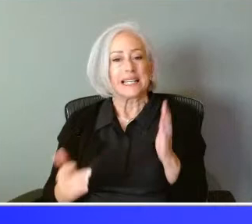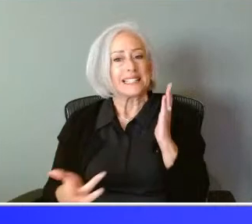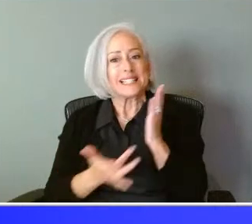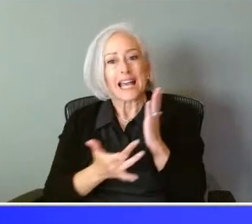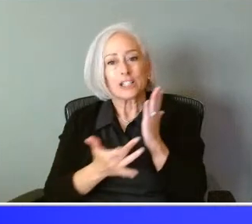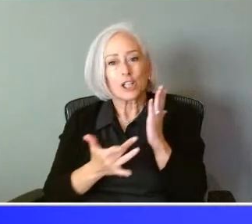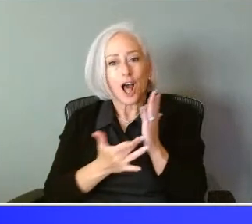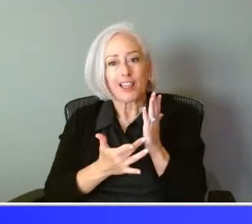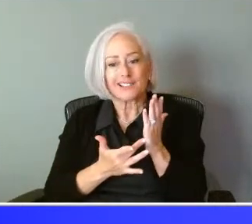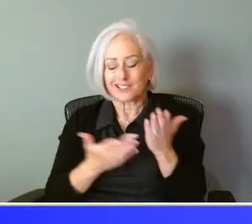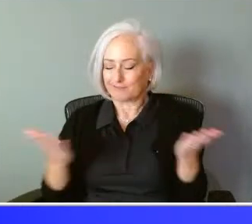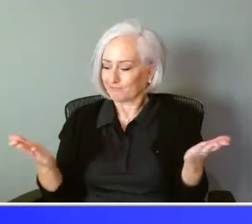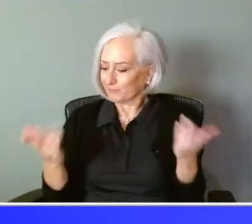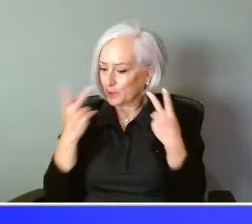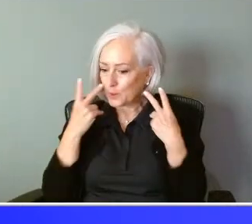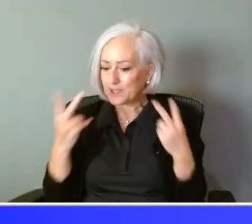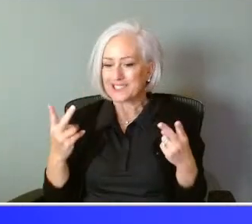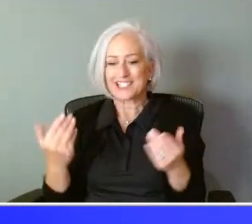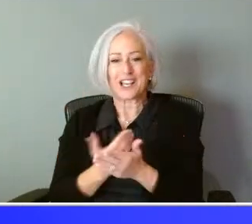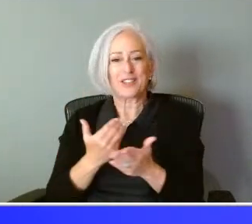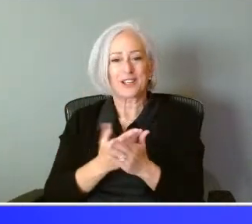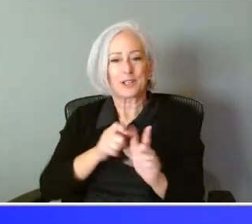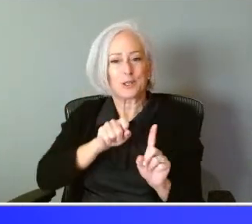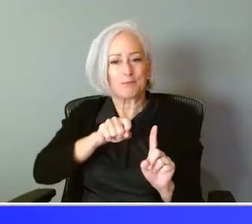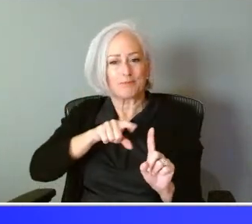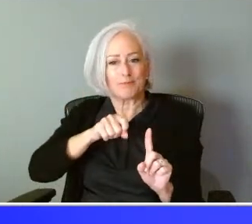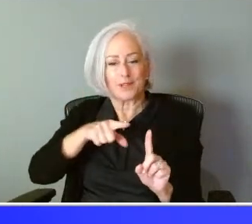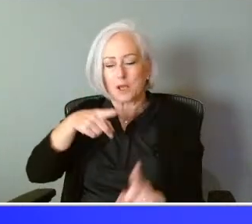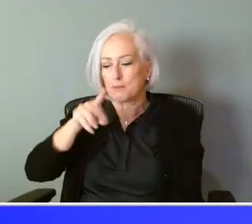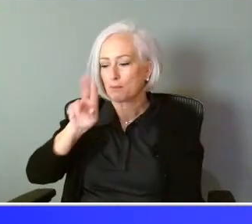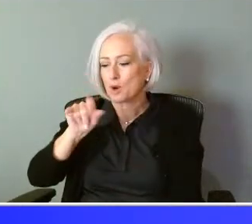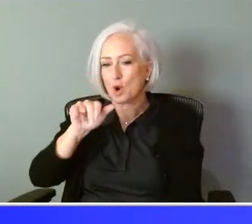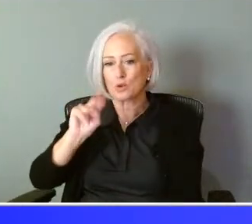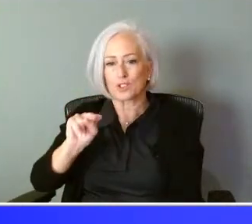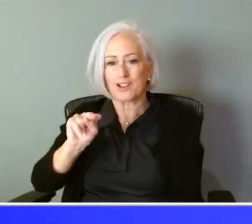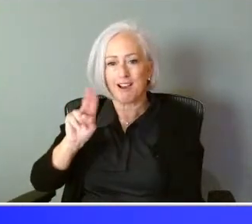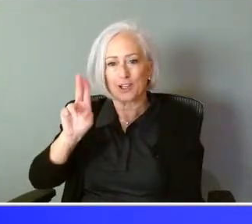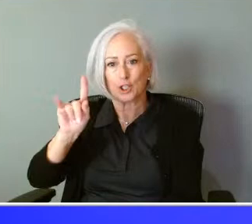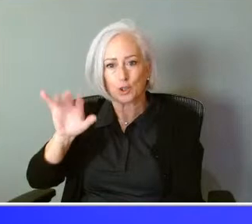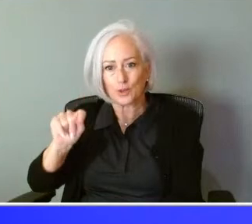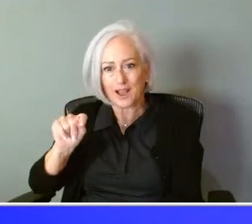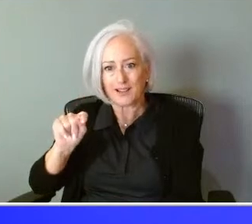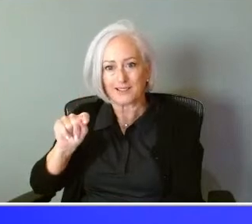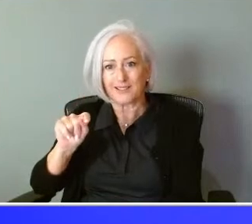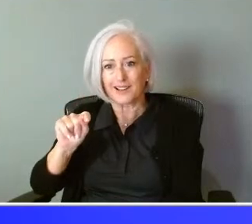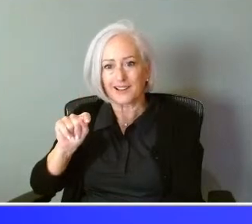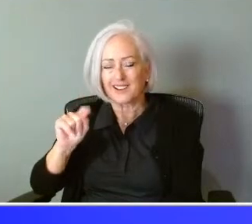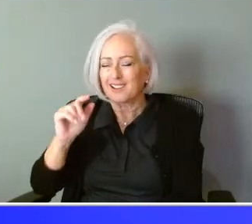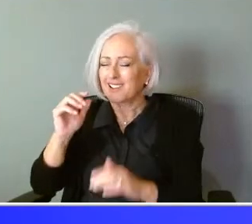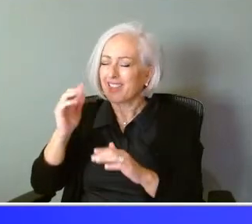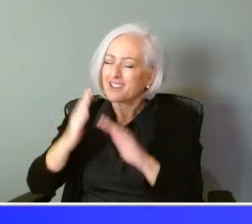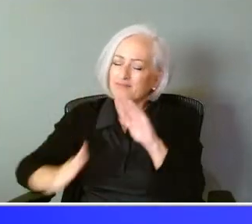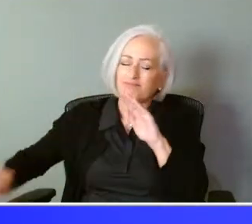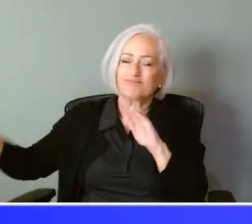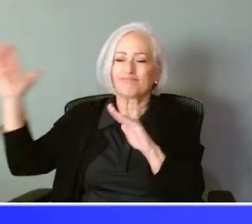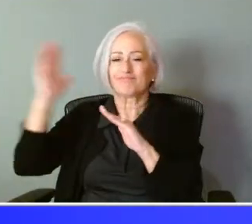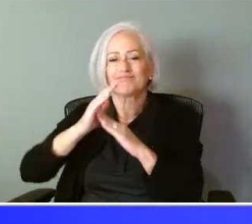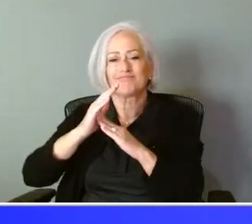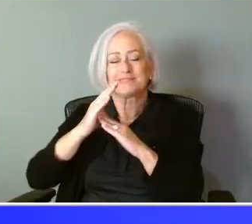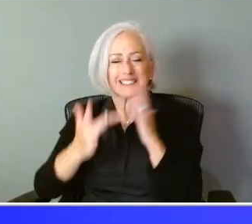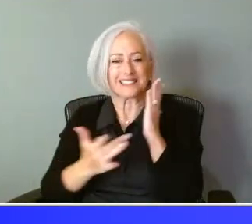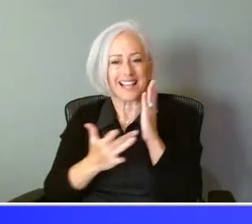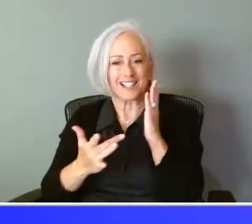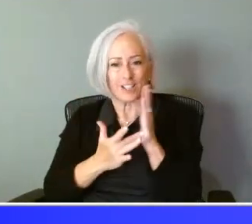unit, which is the most technologically advanced proton unit in the world. To make